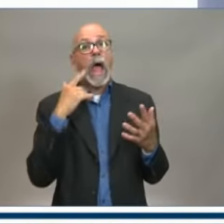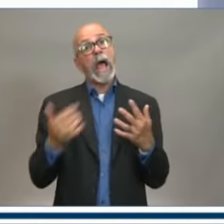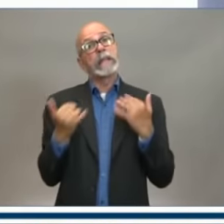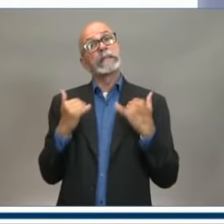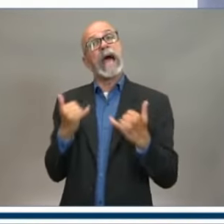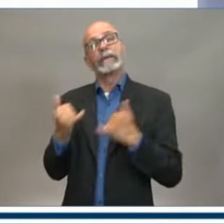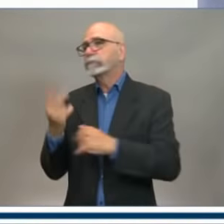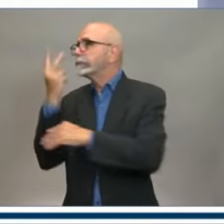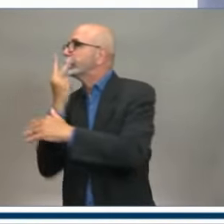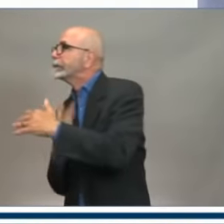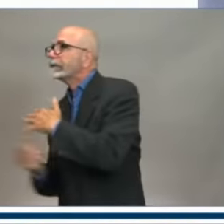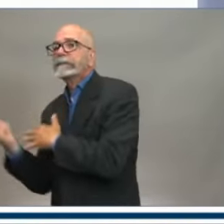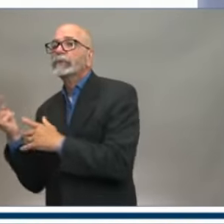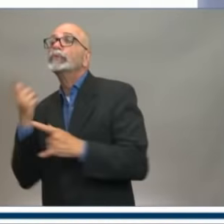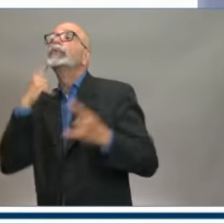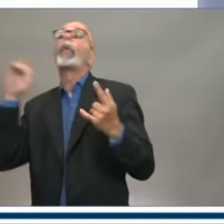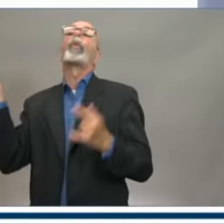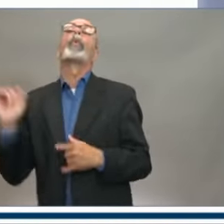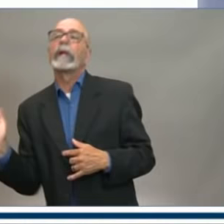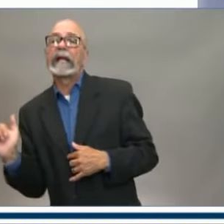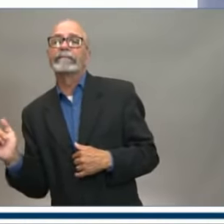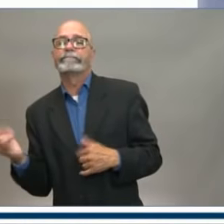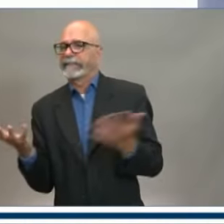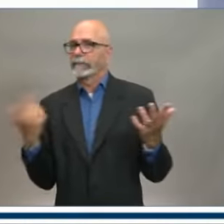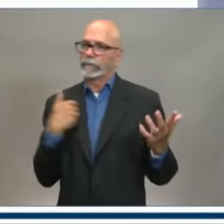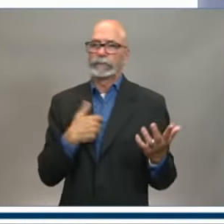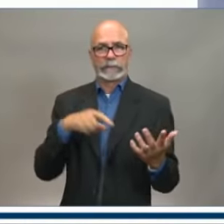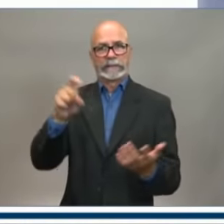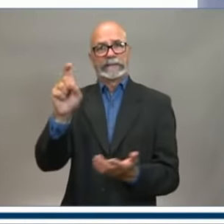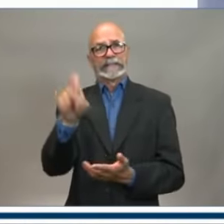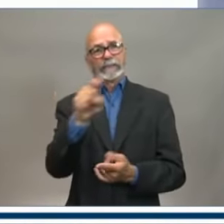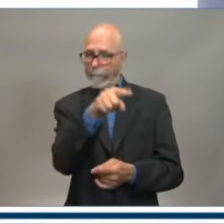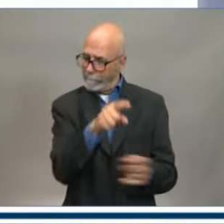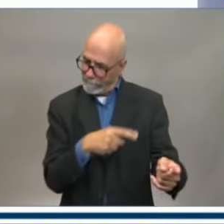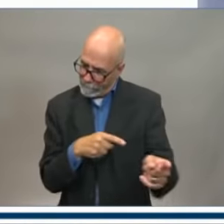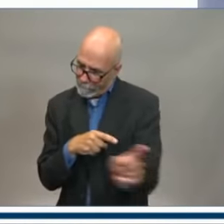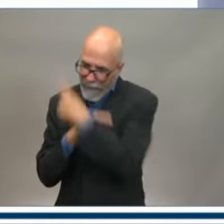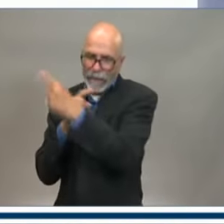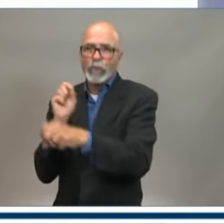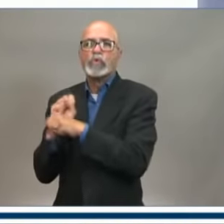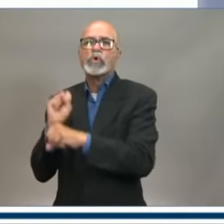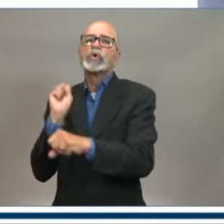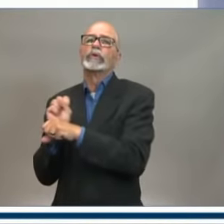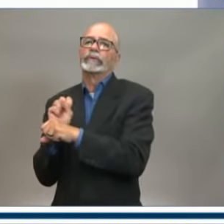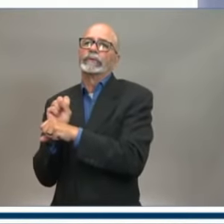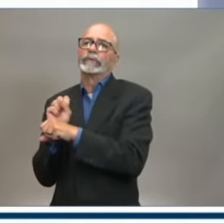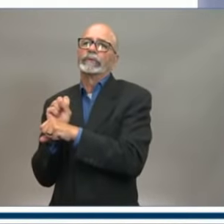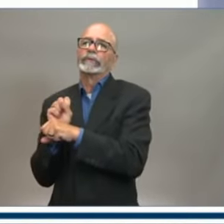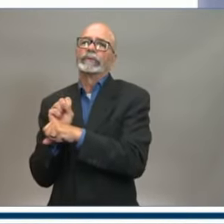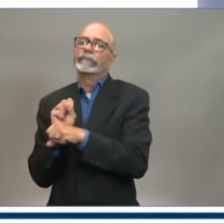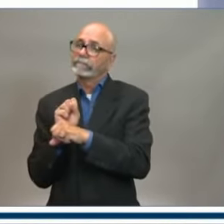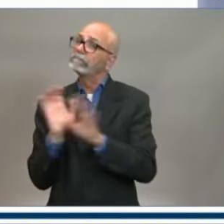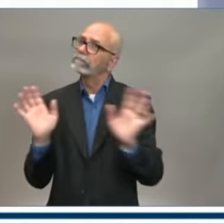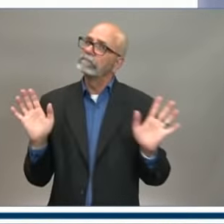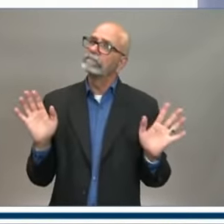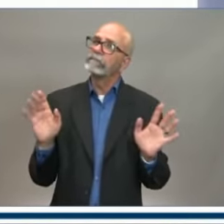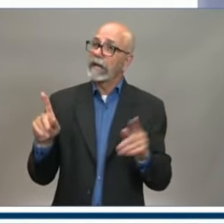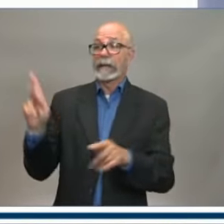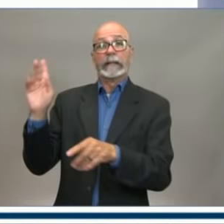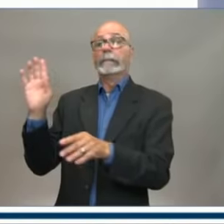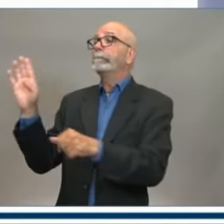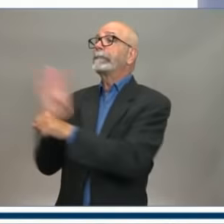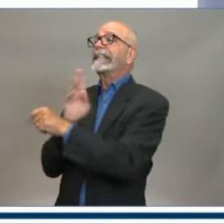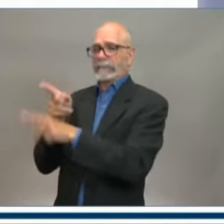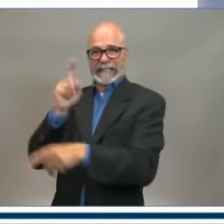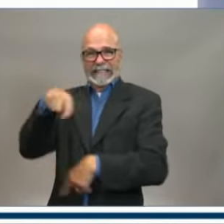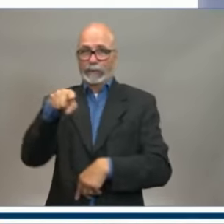employees to come back to work to help with the viability. And that means that business will be there for years to